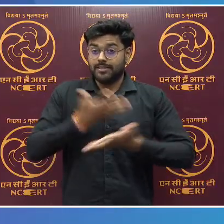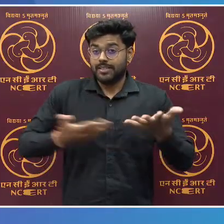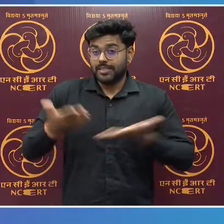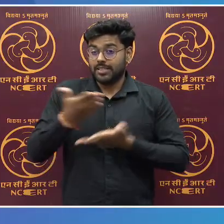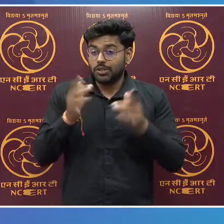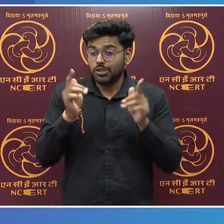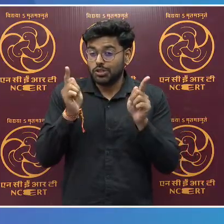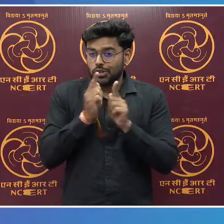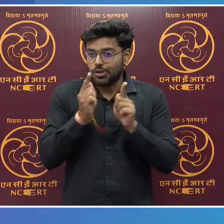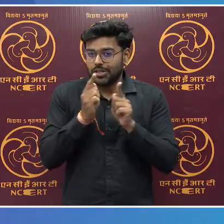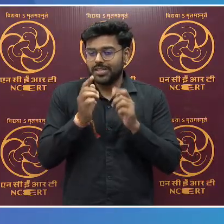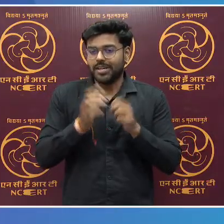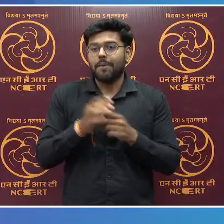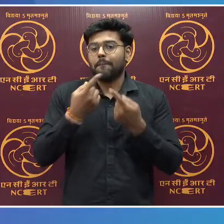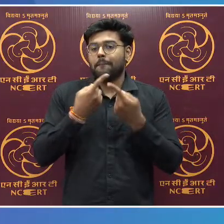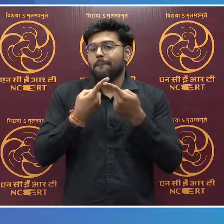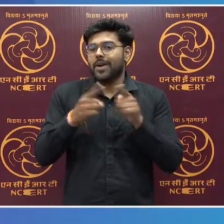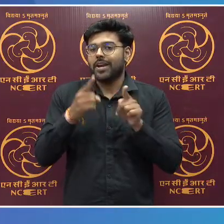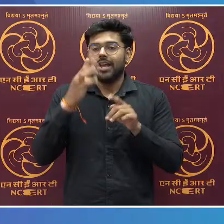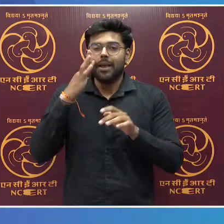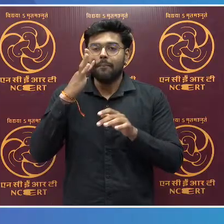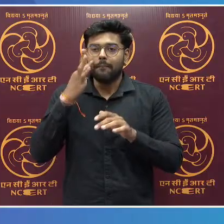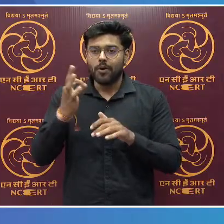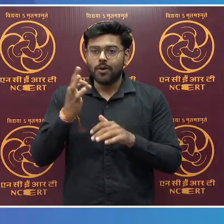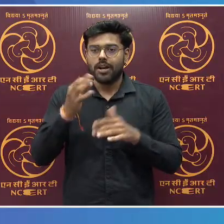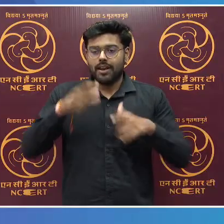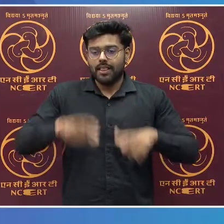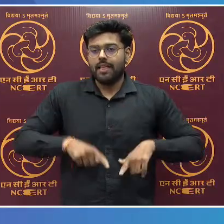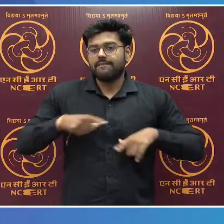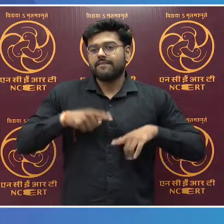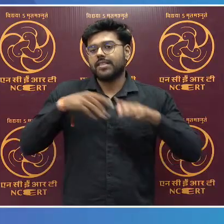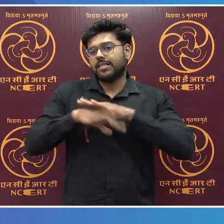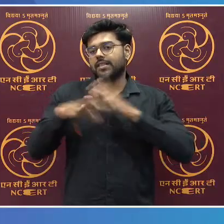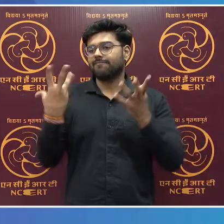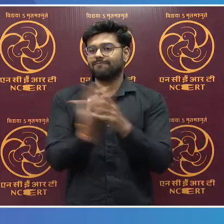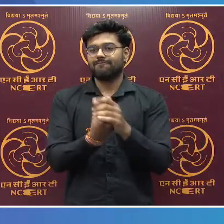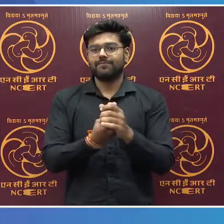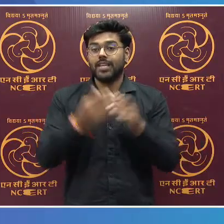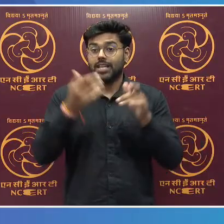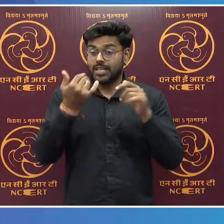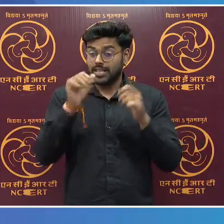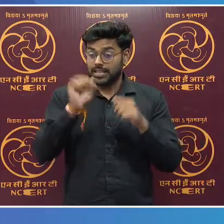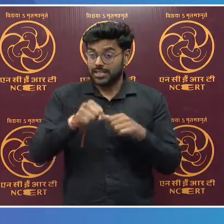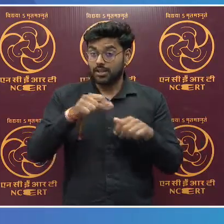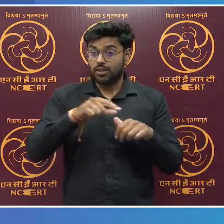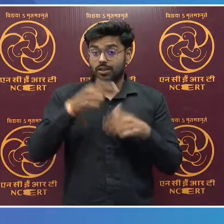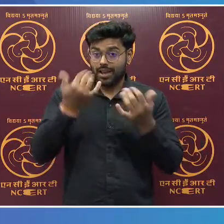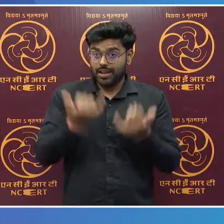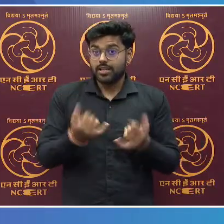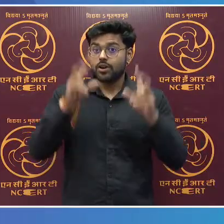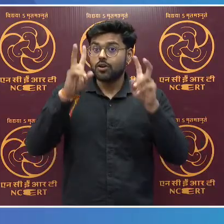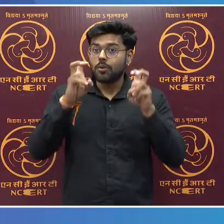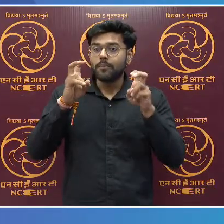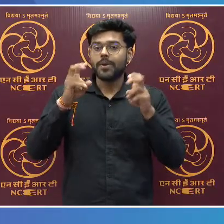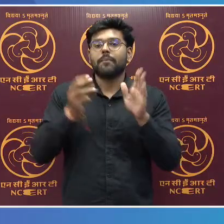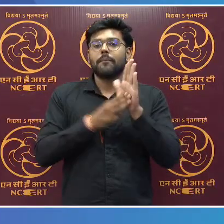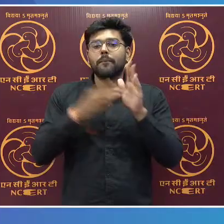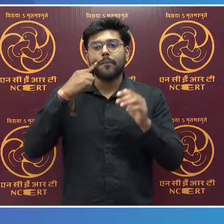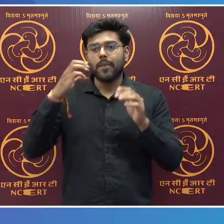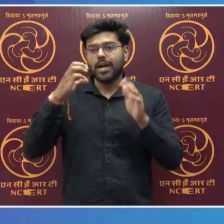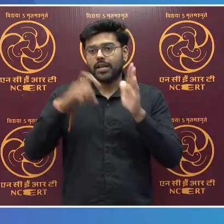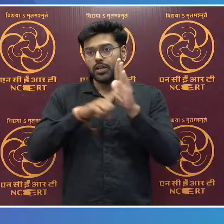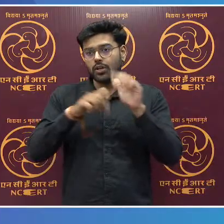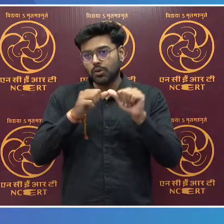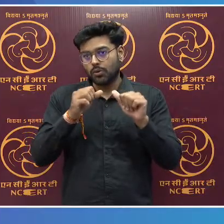in size but very important in our lives. Yes, today's topic is microorganisms, friend and